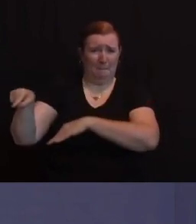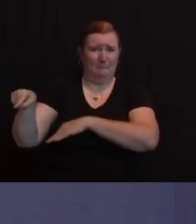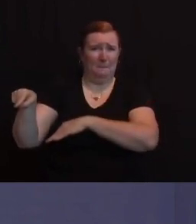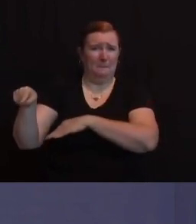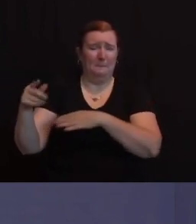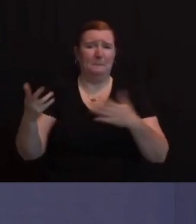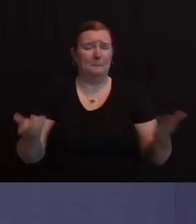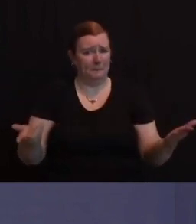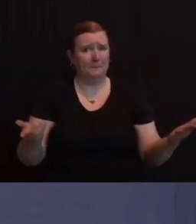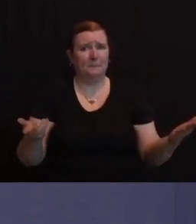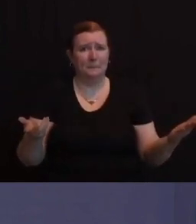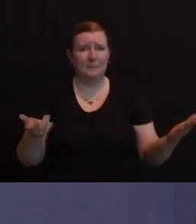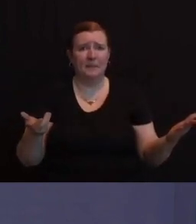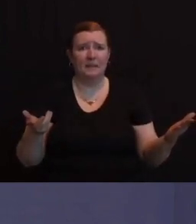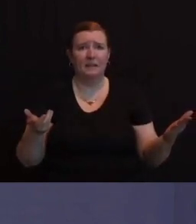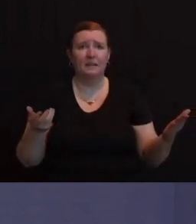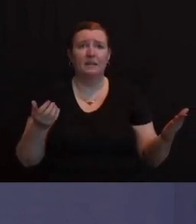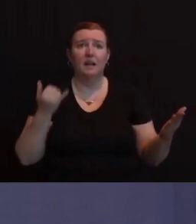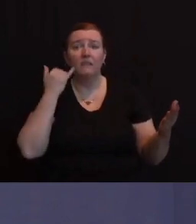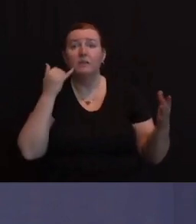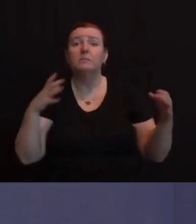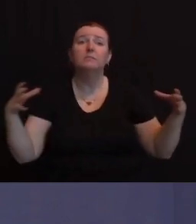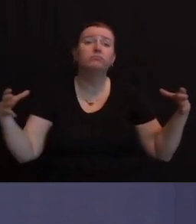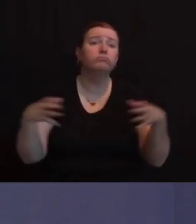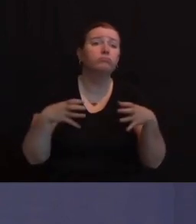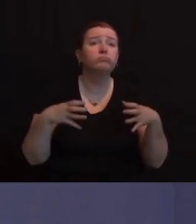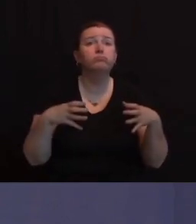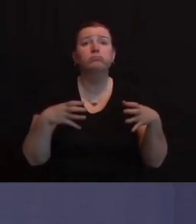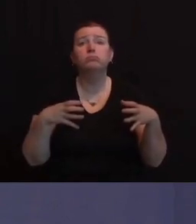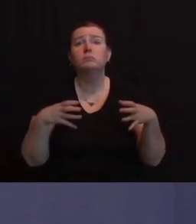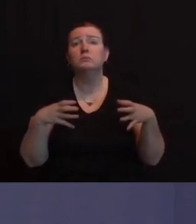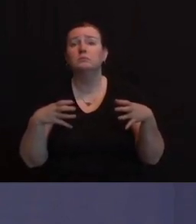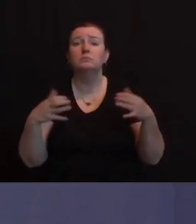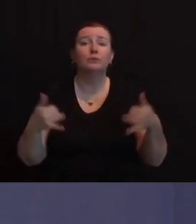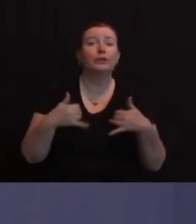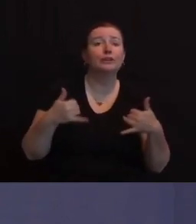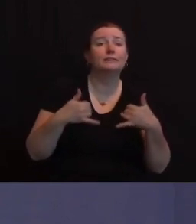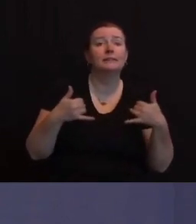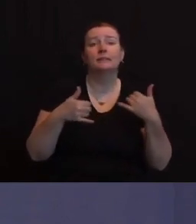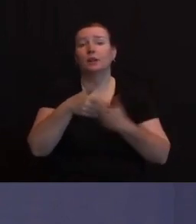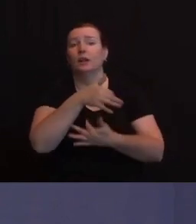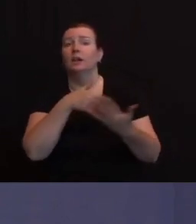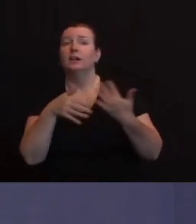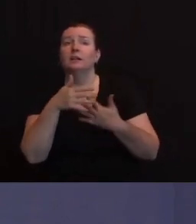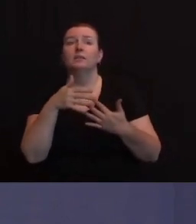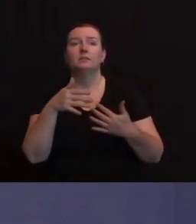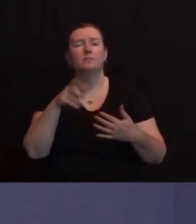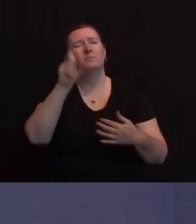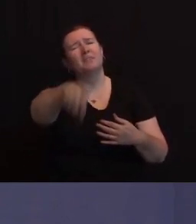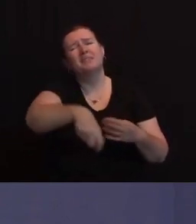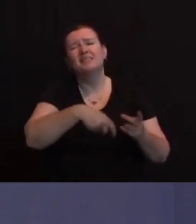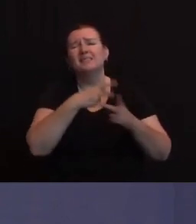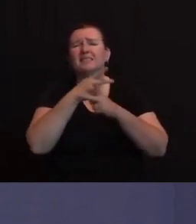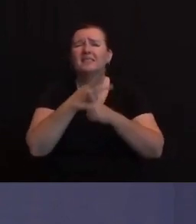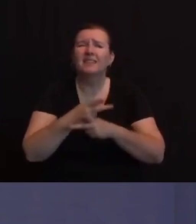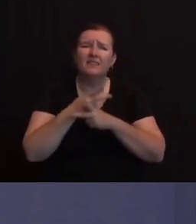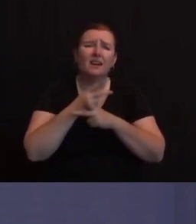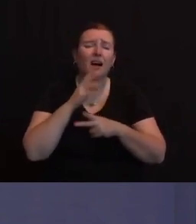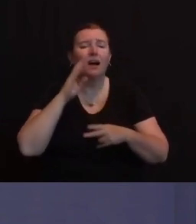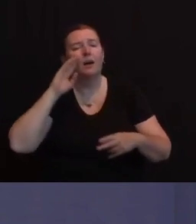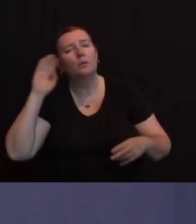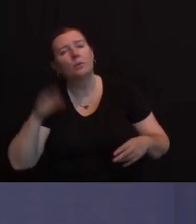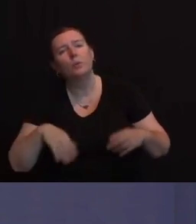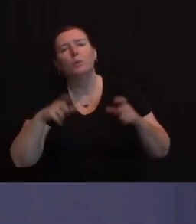matter the size of the group, it is essential that residents take precautions. We understand that everyone wants to spend time with family